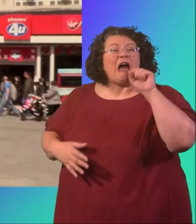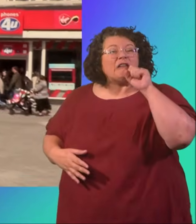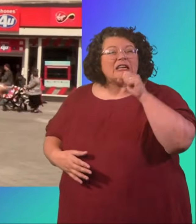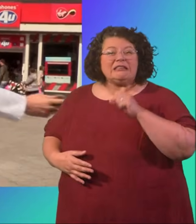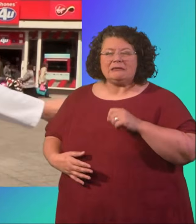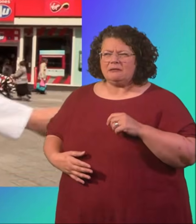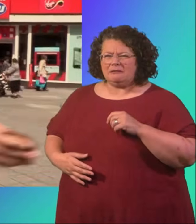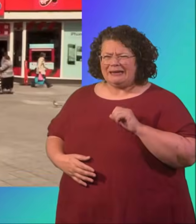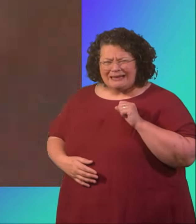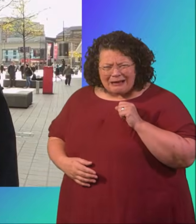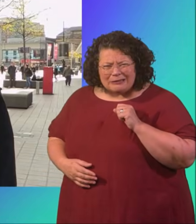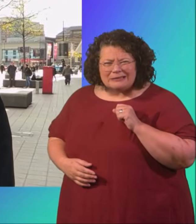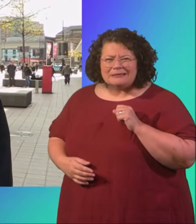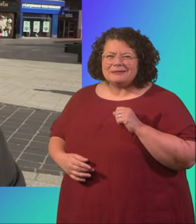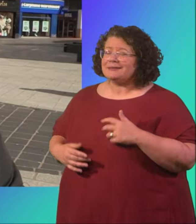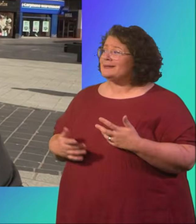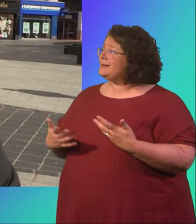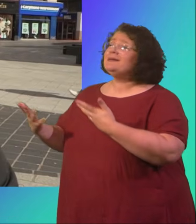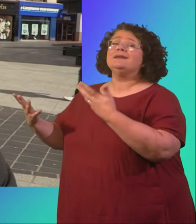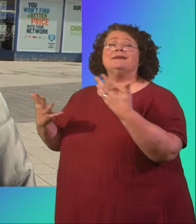anyone give me a kiss?